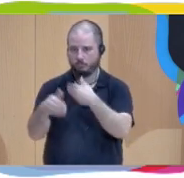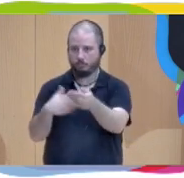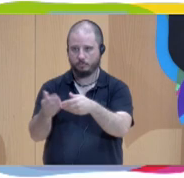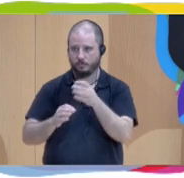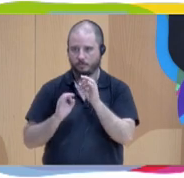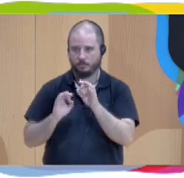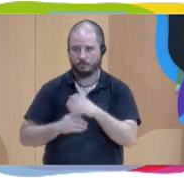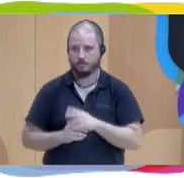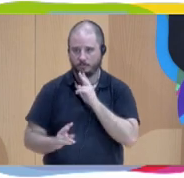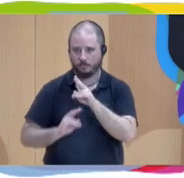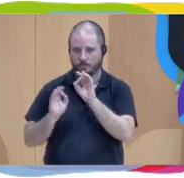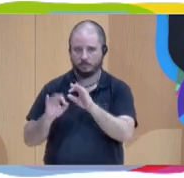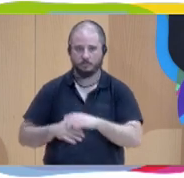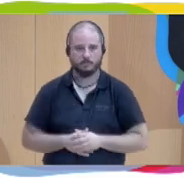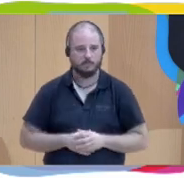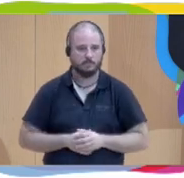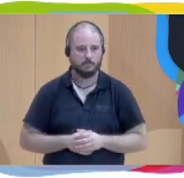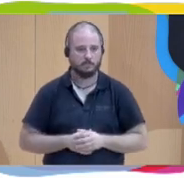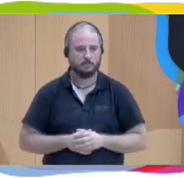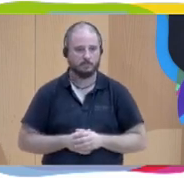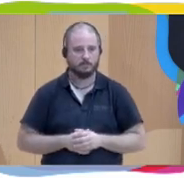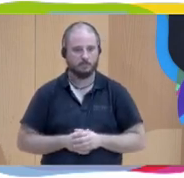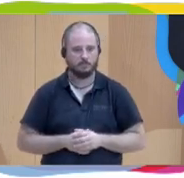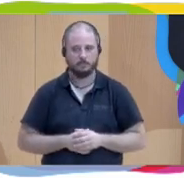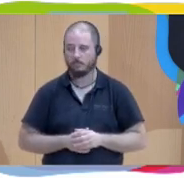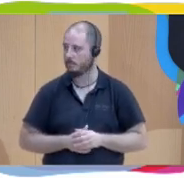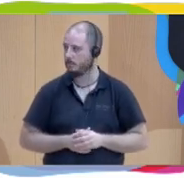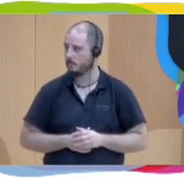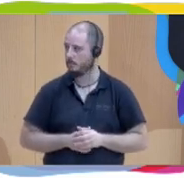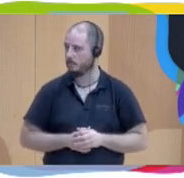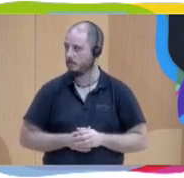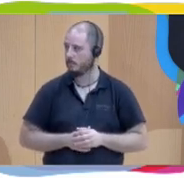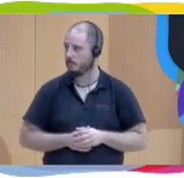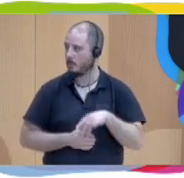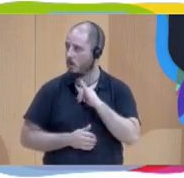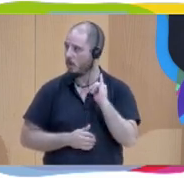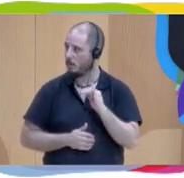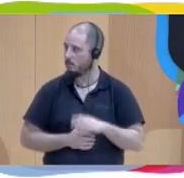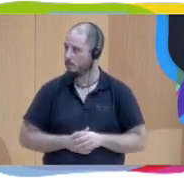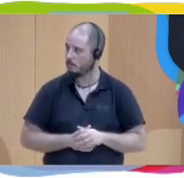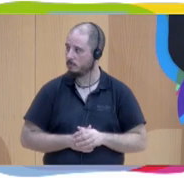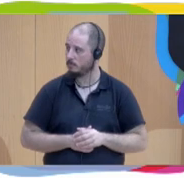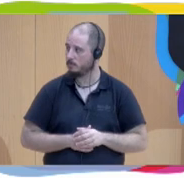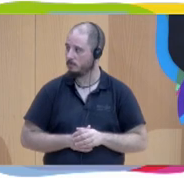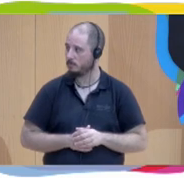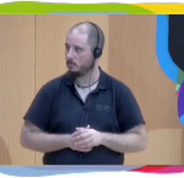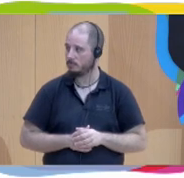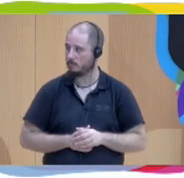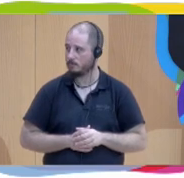Okay. Shall we sit here? Hukah. Okay.